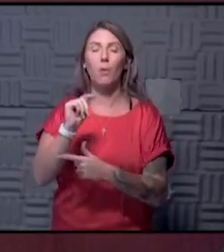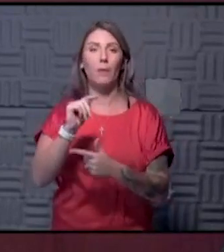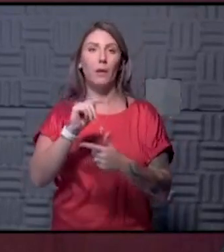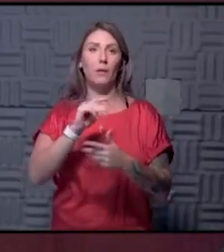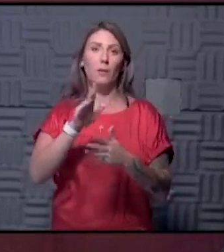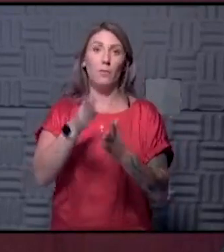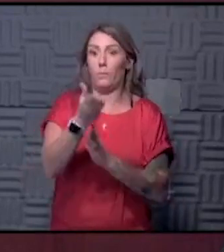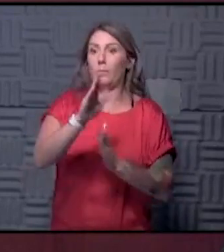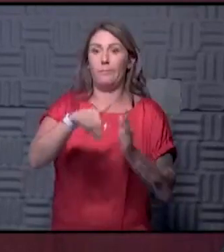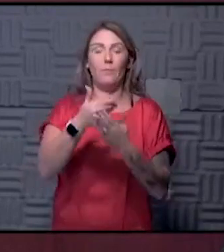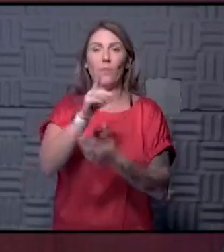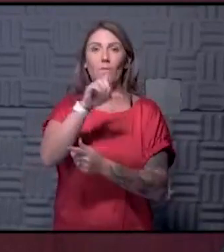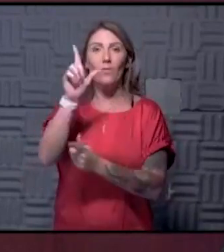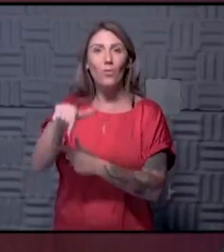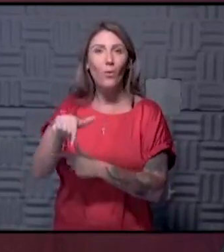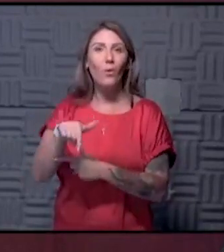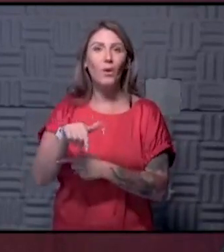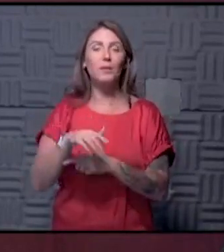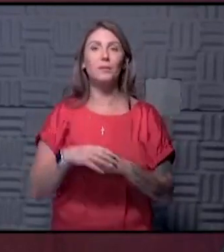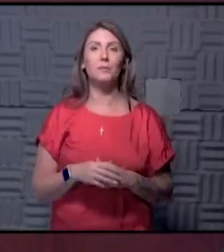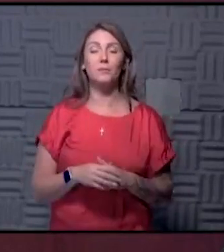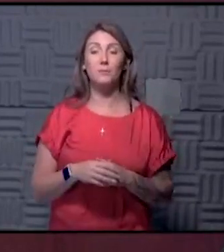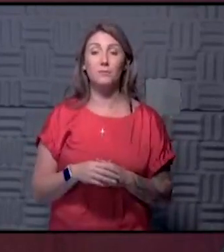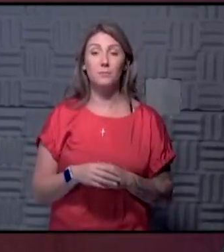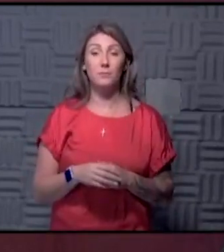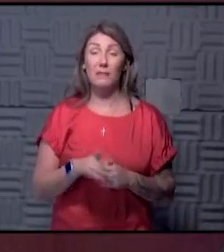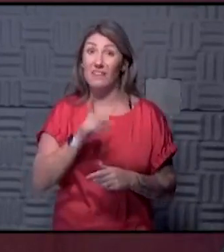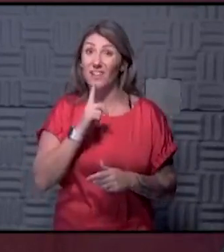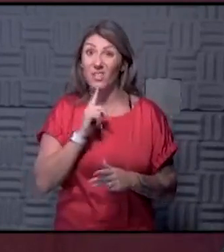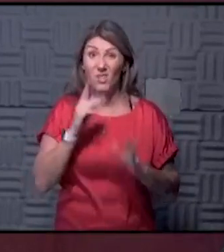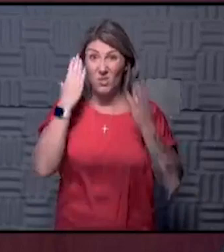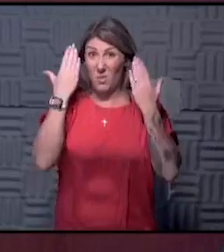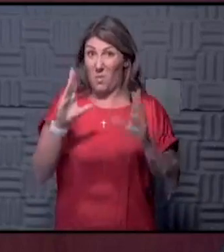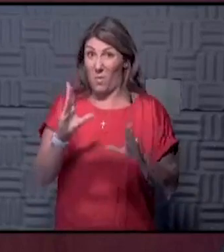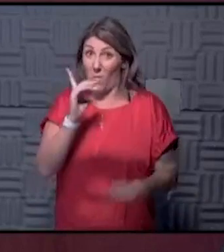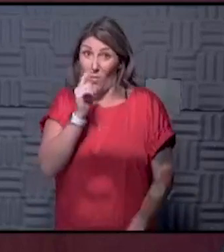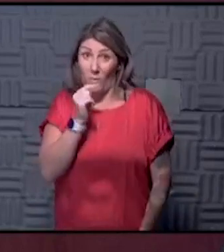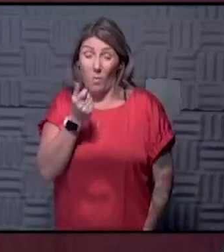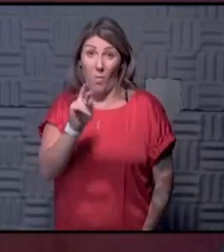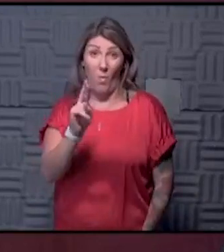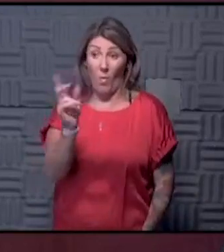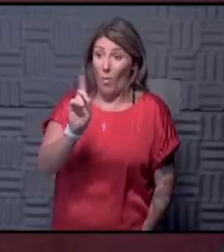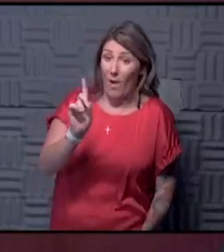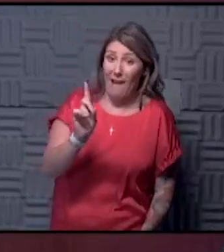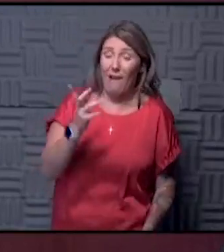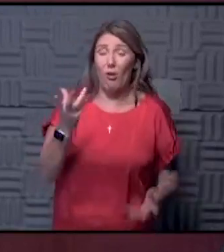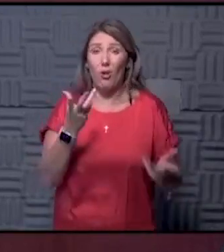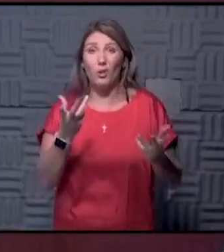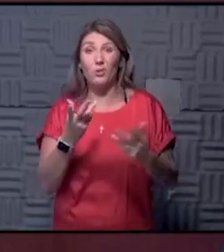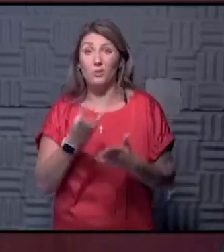Lawrence, we actually don't even know who they are or where they are, to be honest with you. So